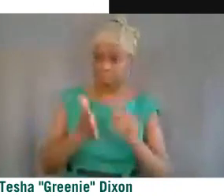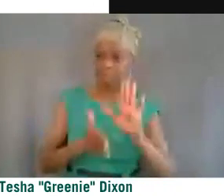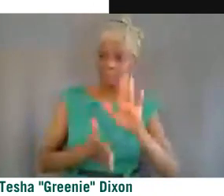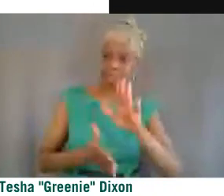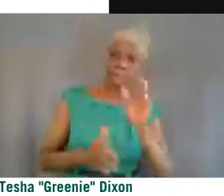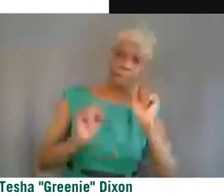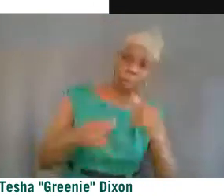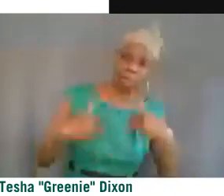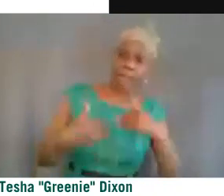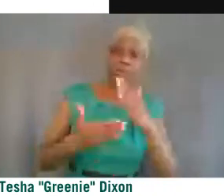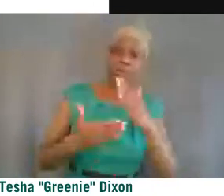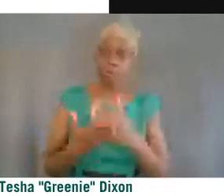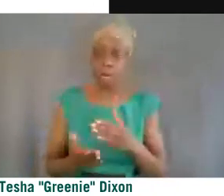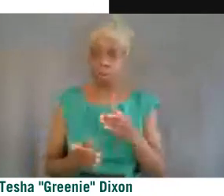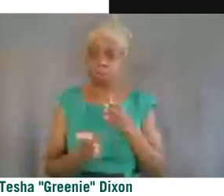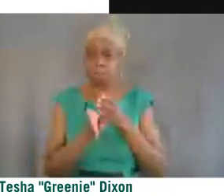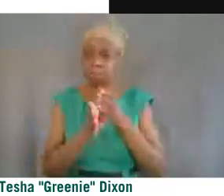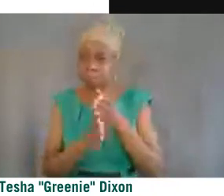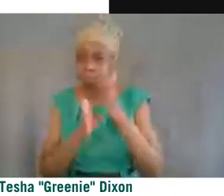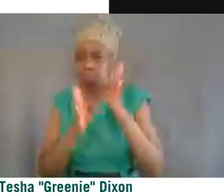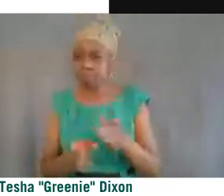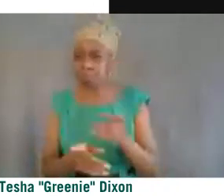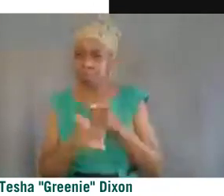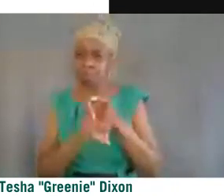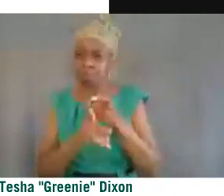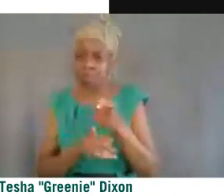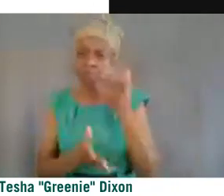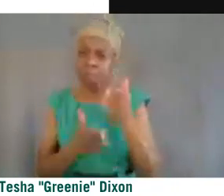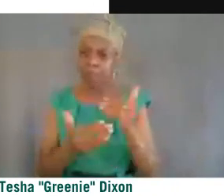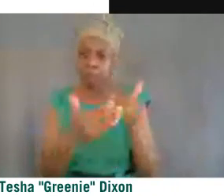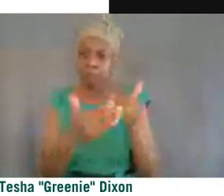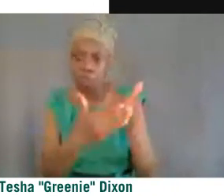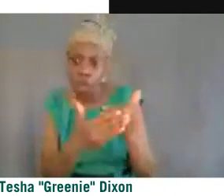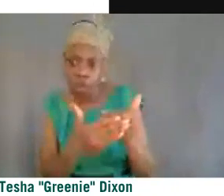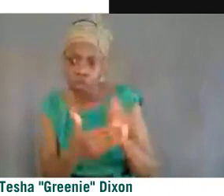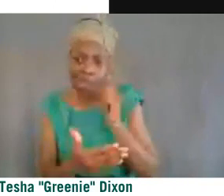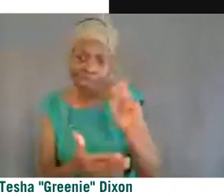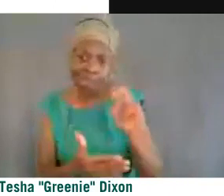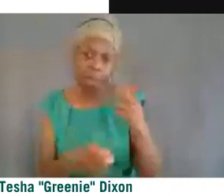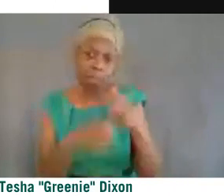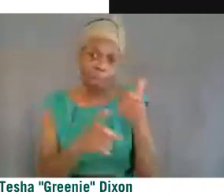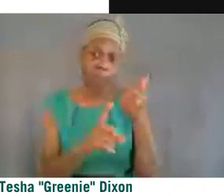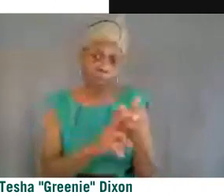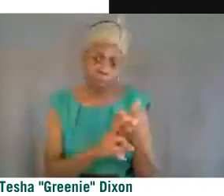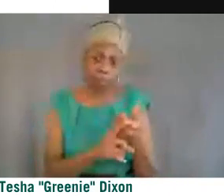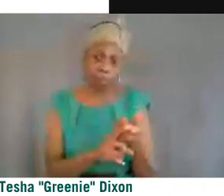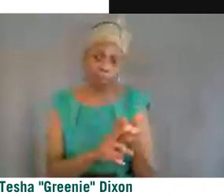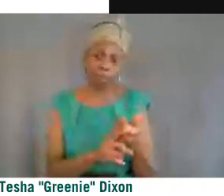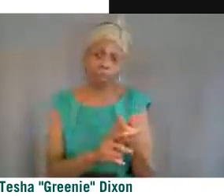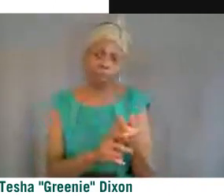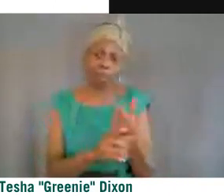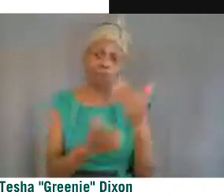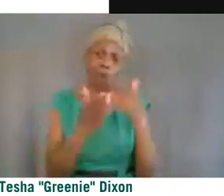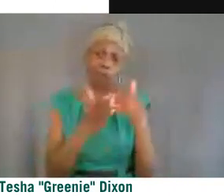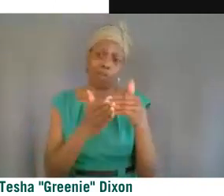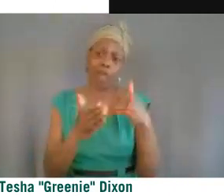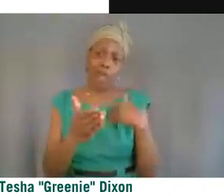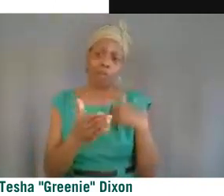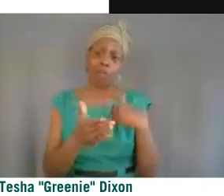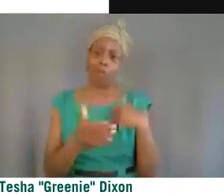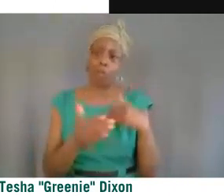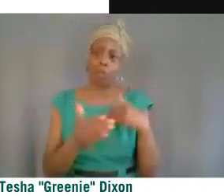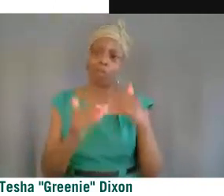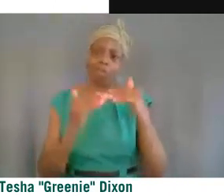some specialists, whether they're very nearby or not, is a problem, because there's such a maldistribution